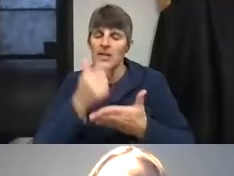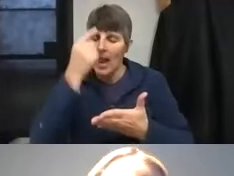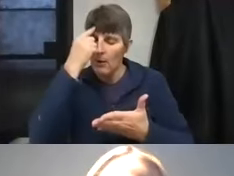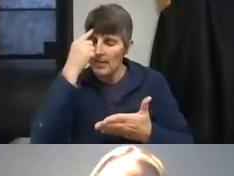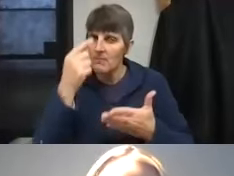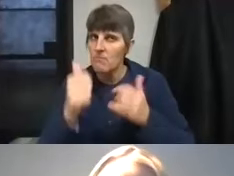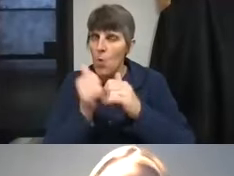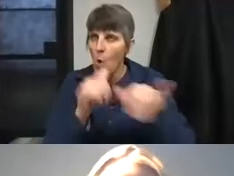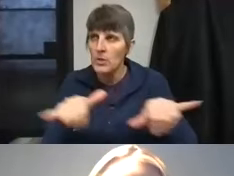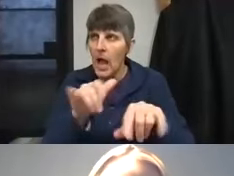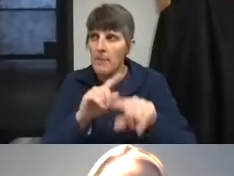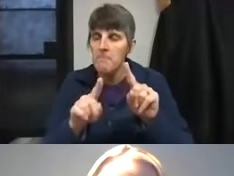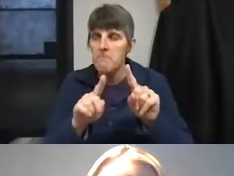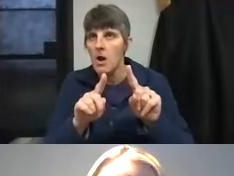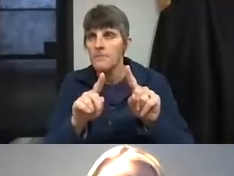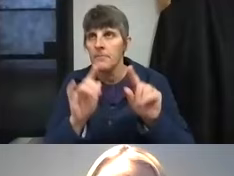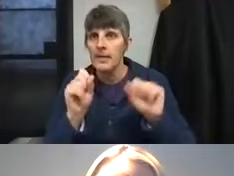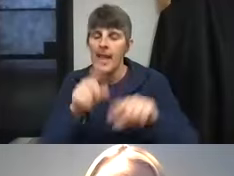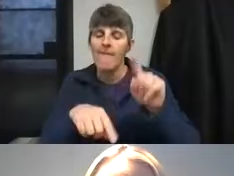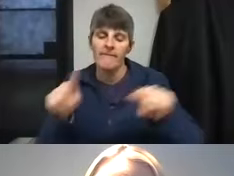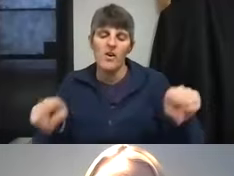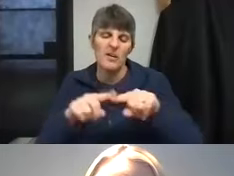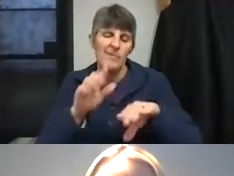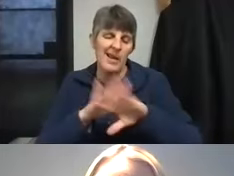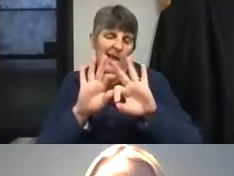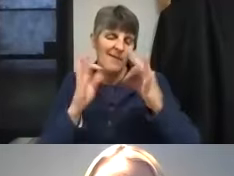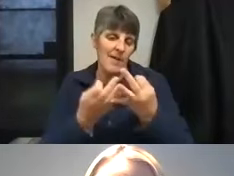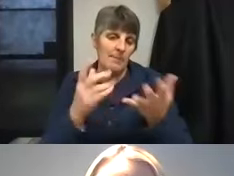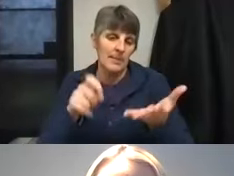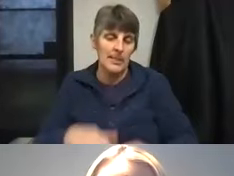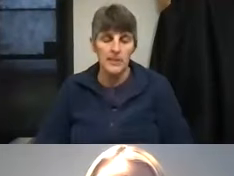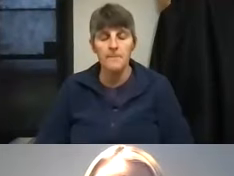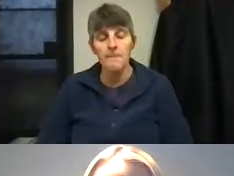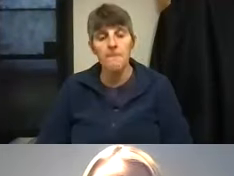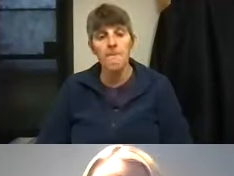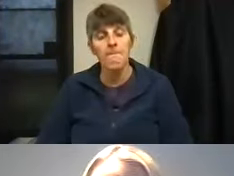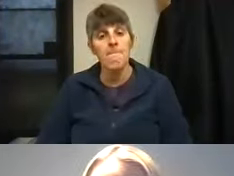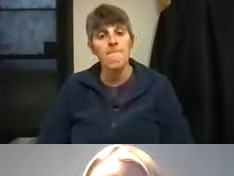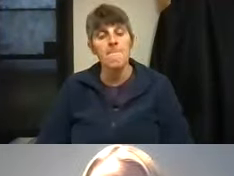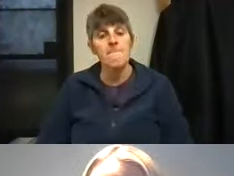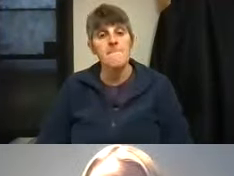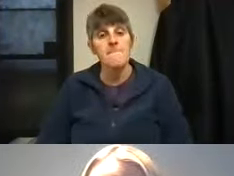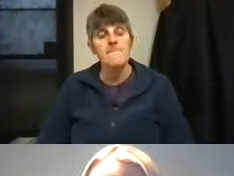most common, but certainly that can vary depending on the family's needs.